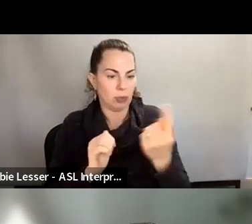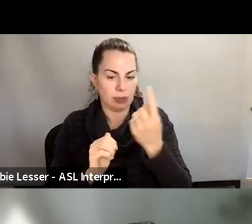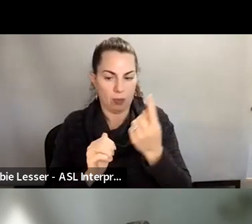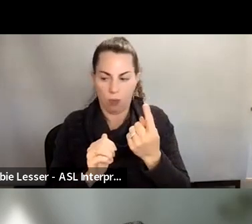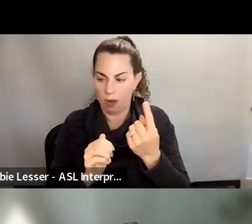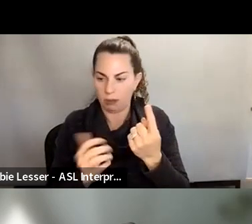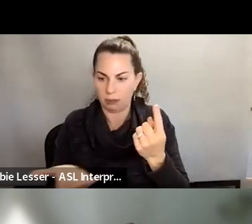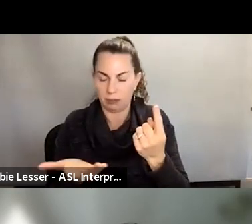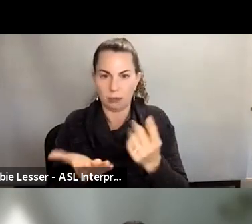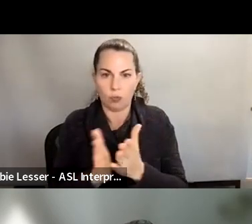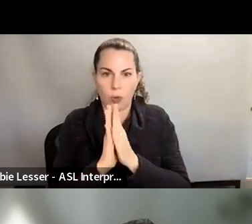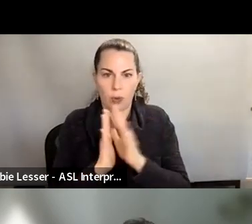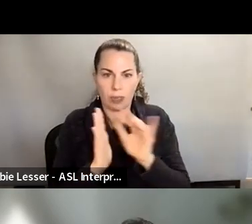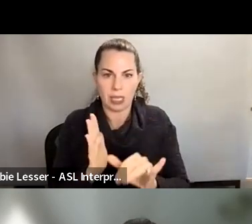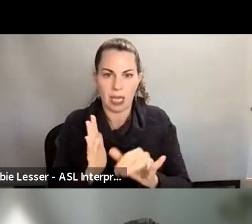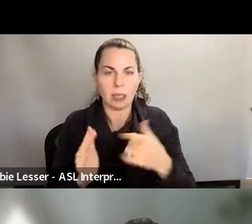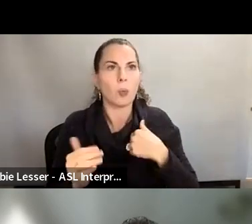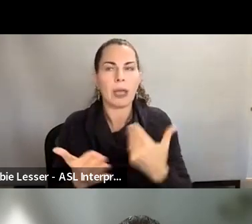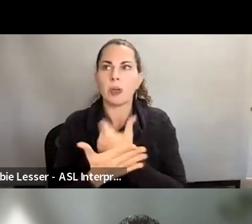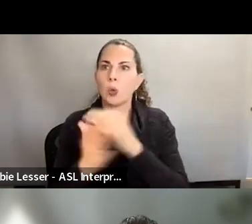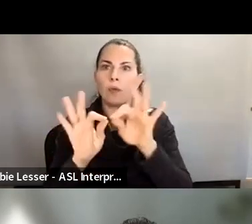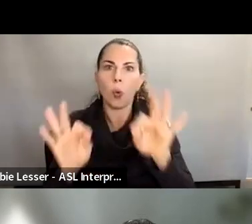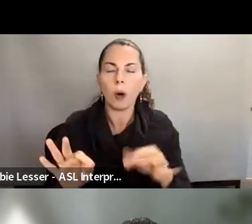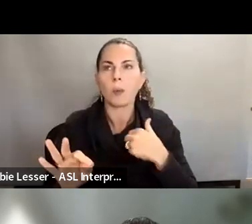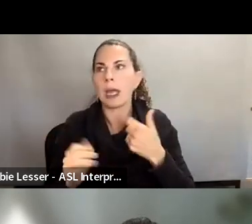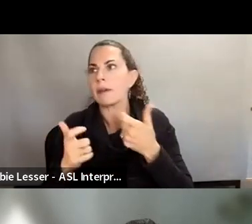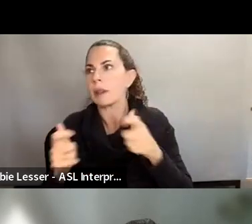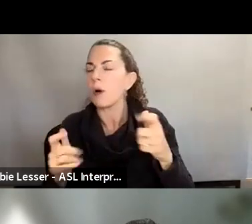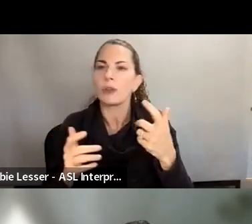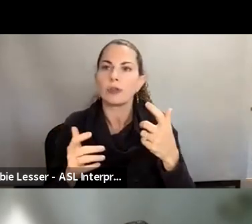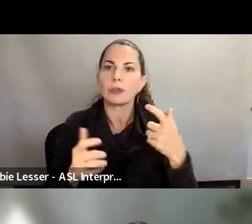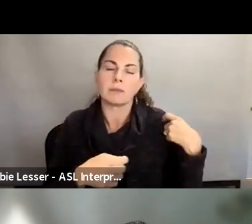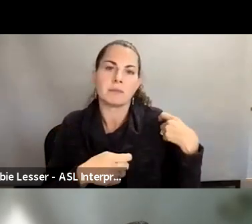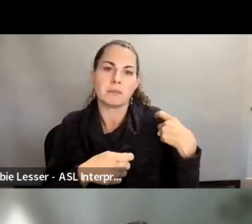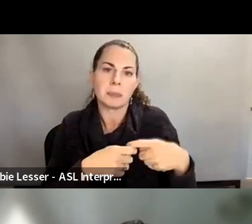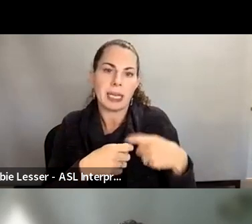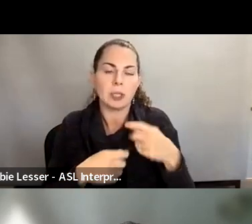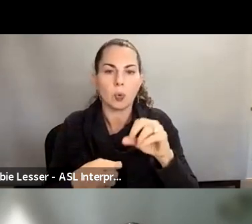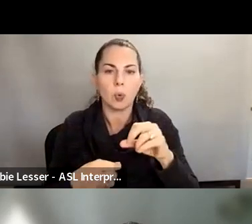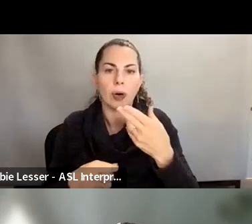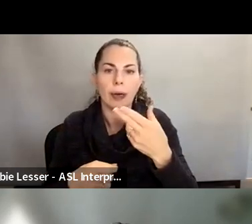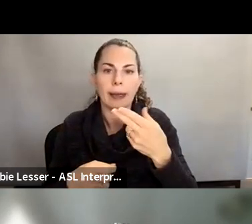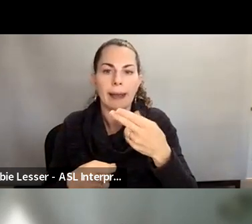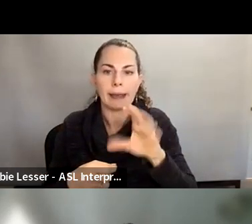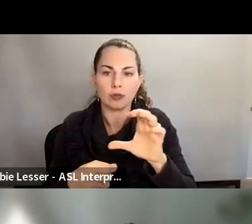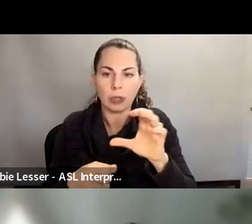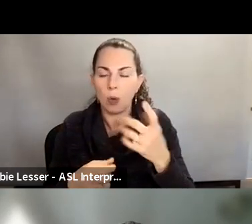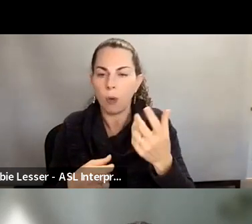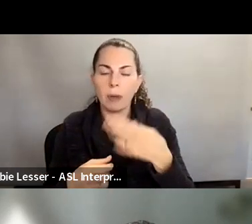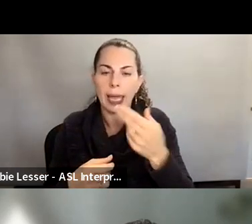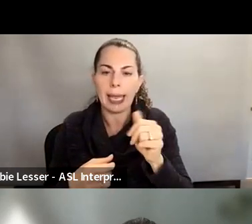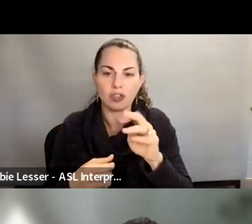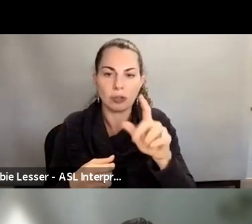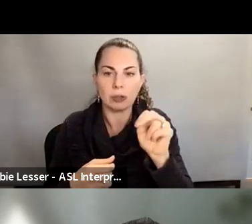form coming out. We have a large, let's say, Spanish-speaking Haitian Creole. How would we request that? How do we do that? Is it part